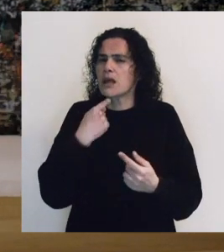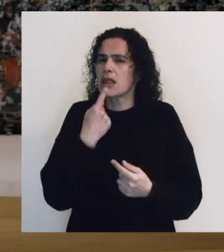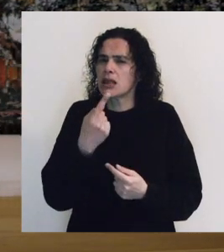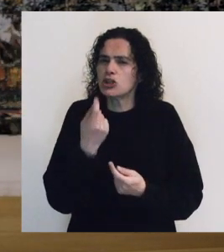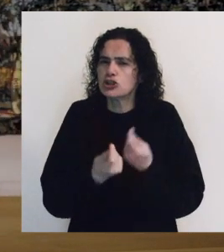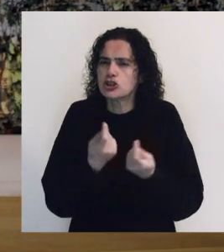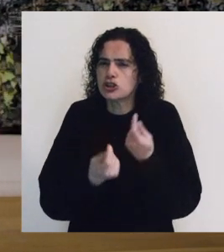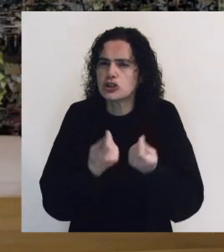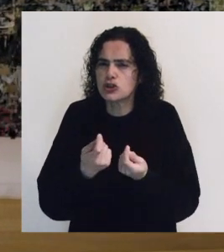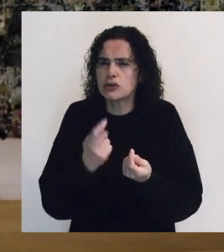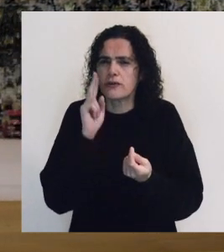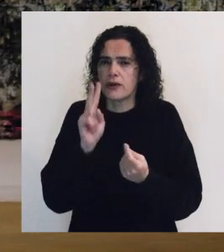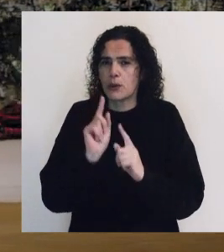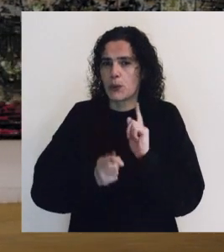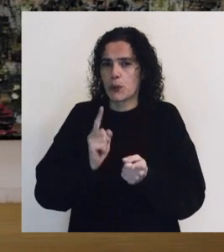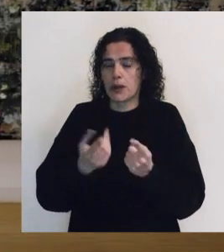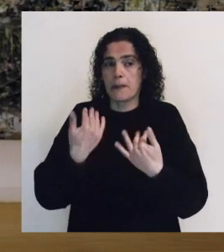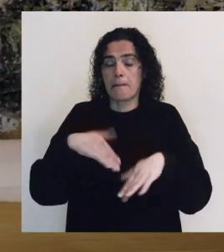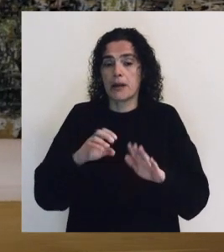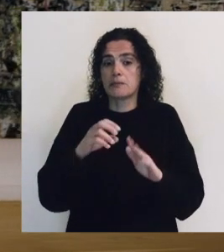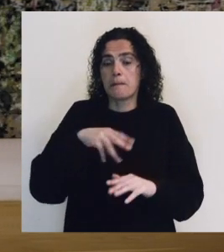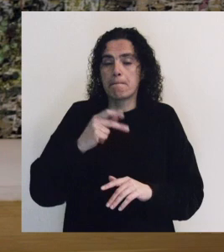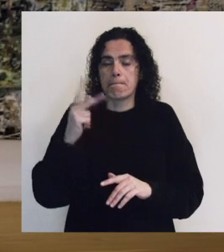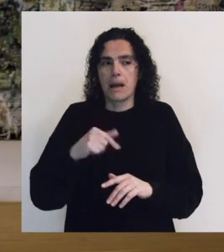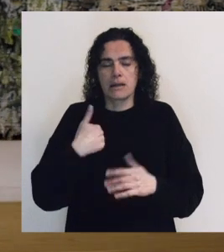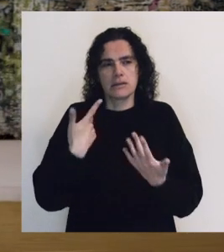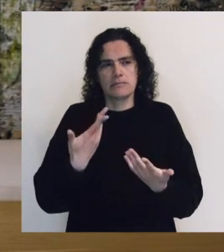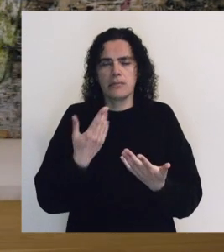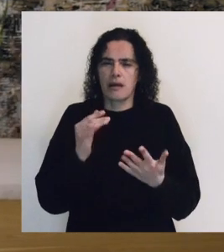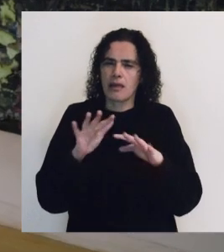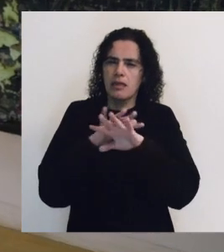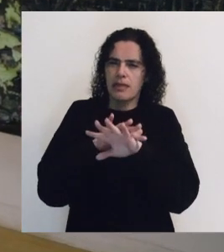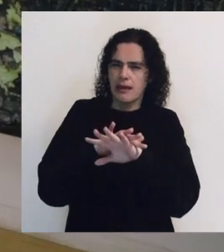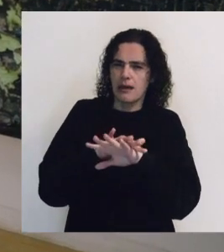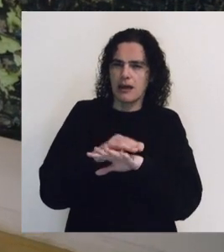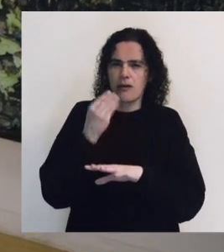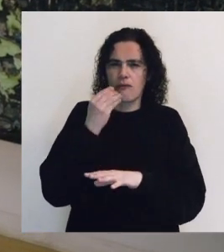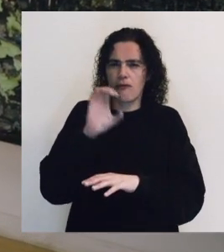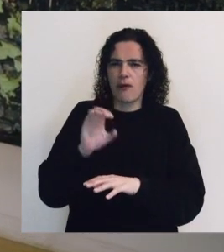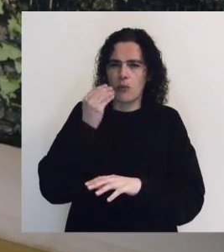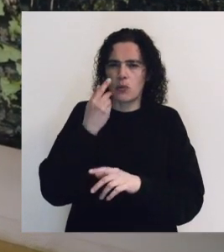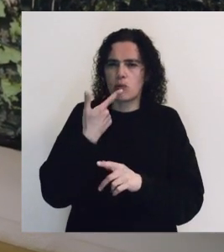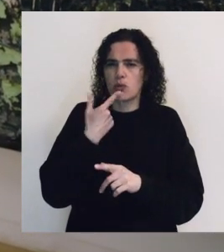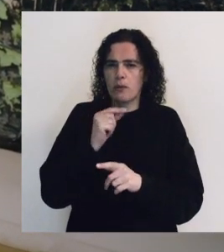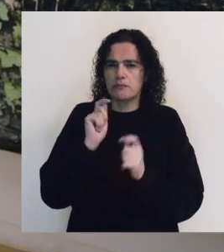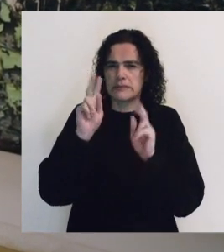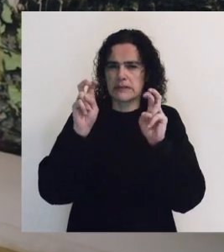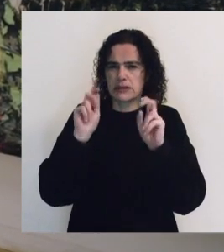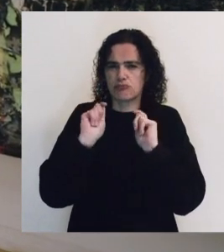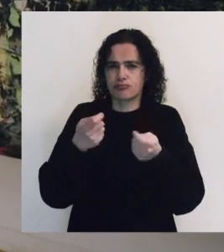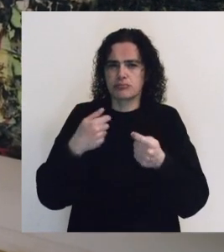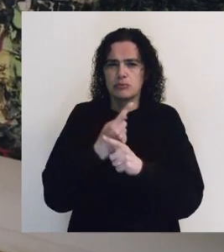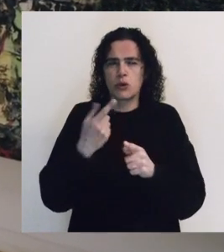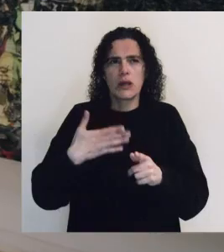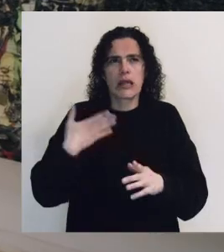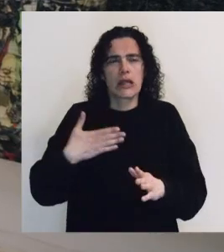that tells you a little bit what you're looking at. But Mark is also extremely subtle in the way he titled the work, because he doesn't